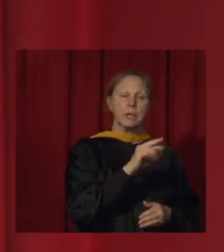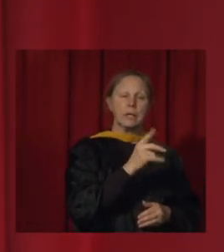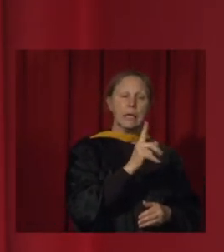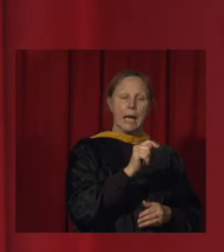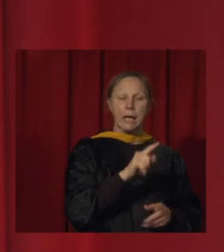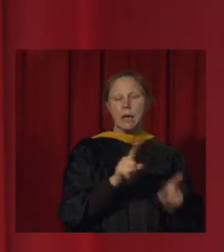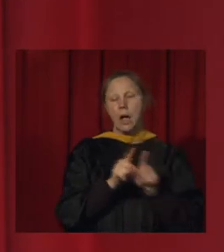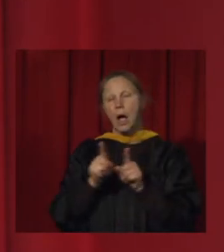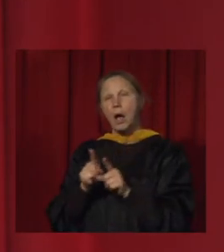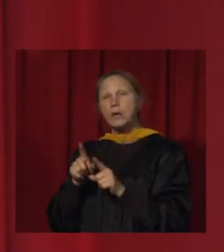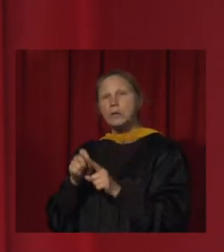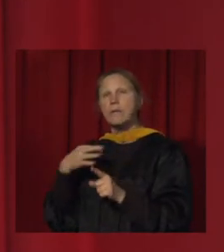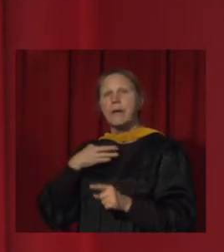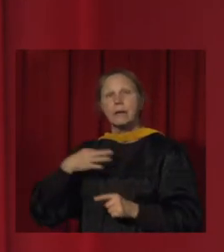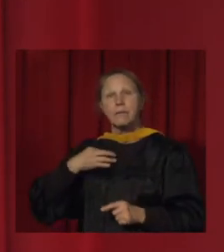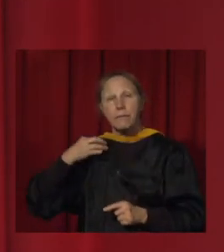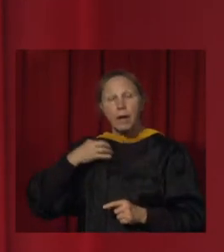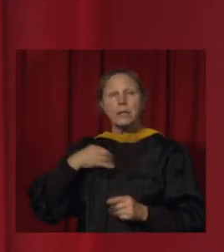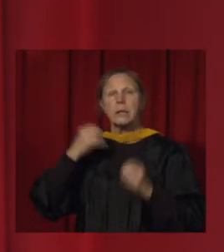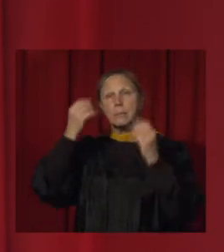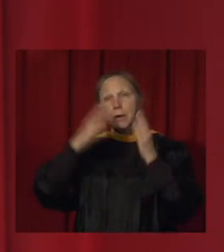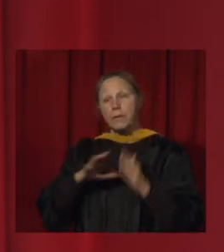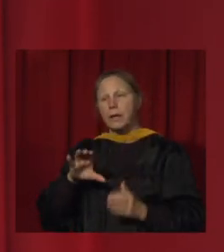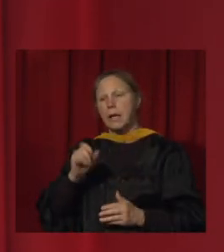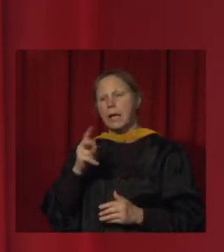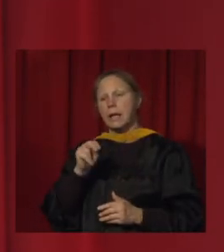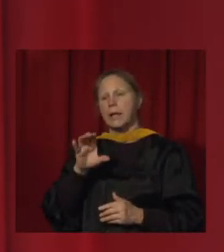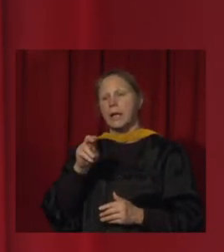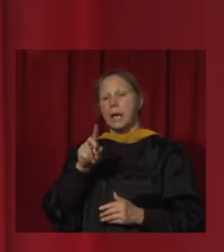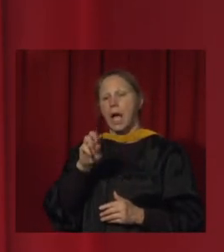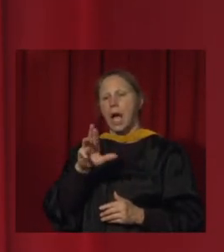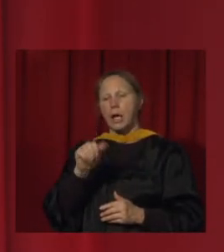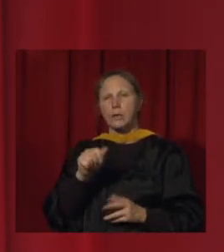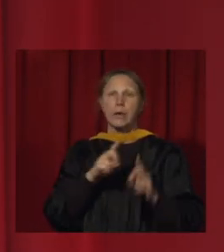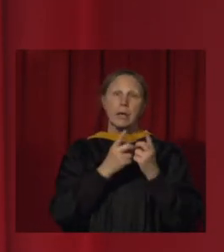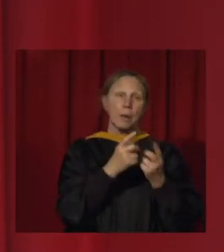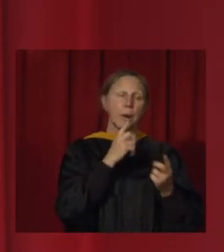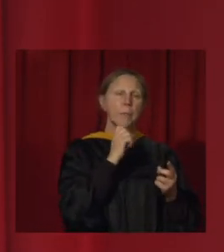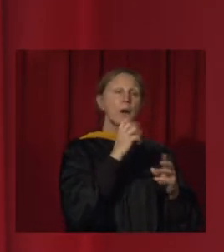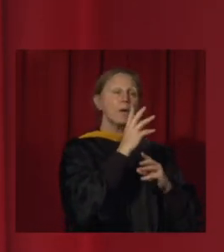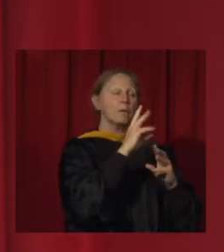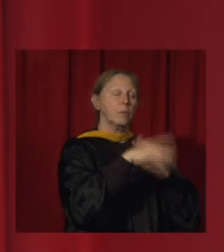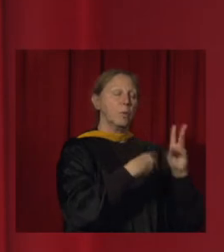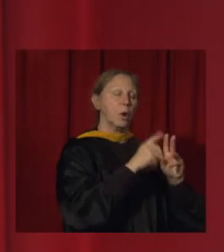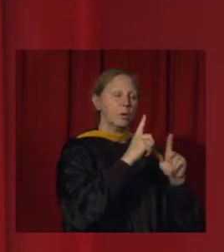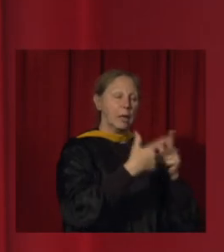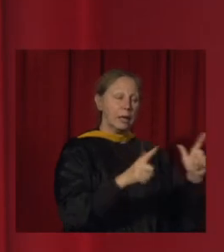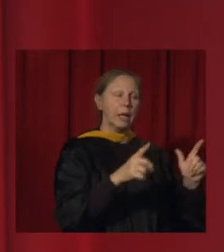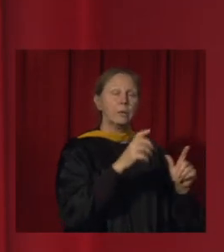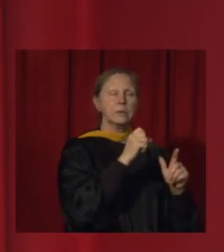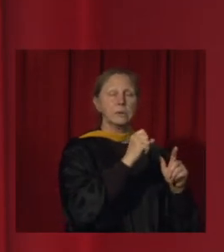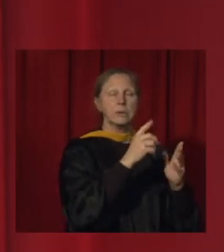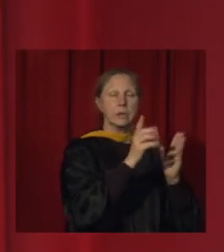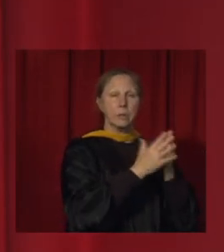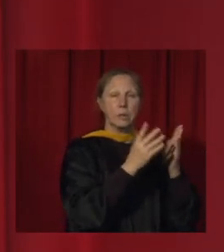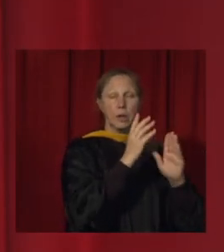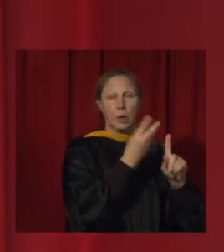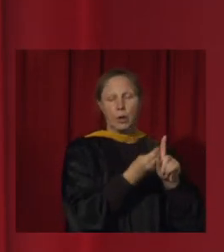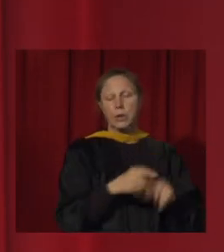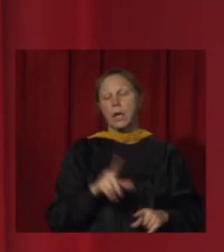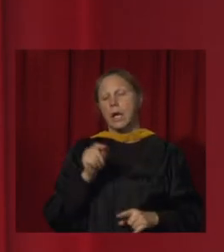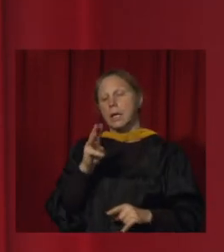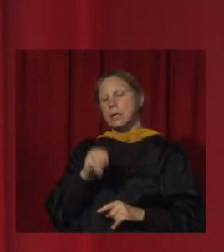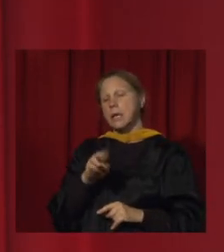In addition, faculty volunteers, Professor Kathleen Condre, Department of World Languages, Culture, and Literature, Professors